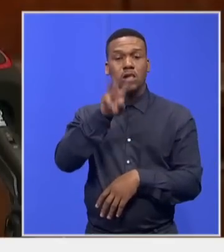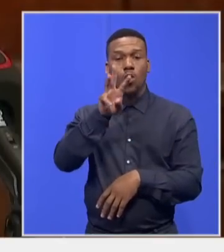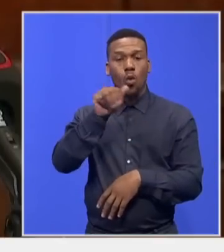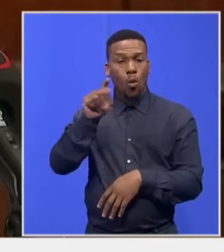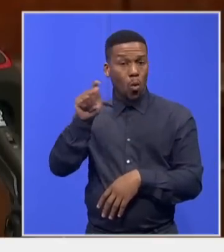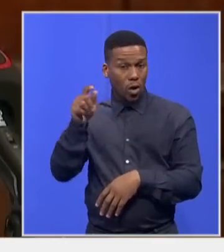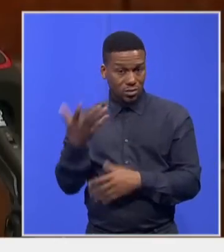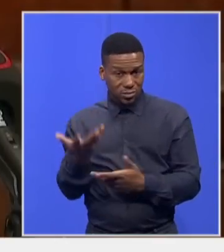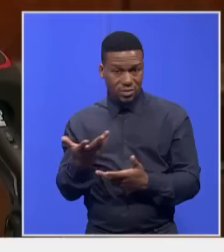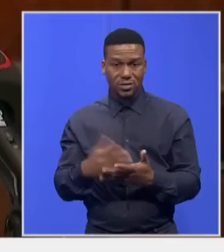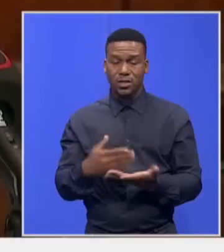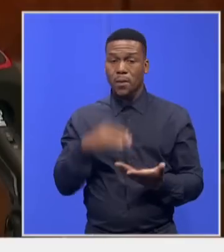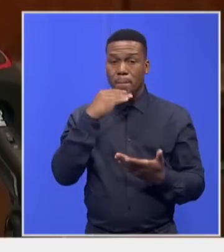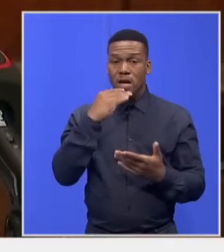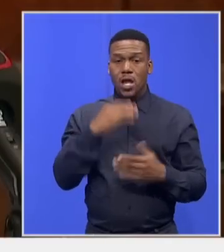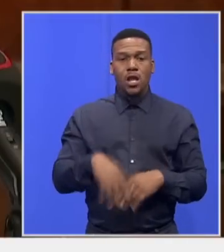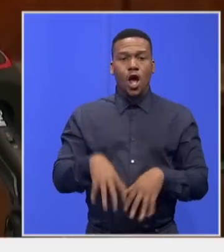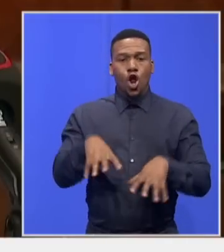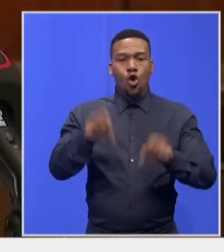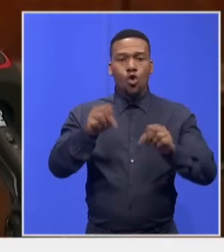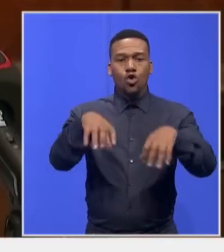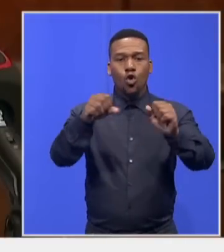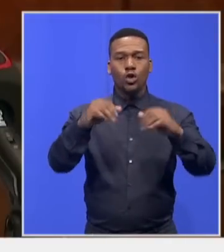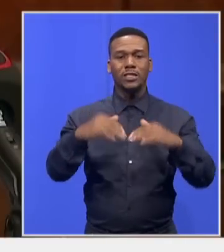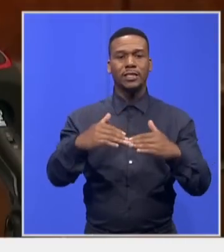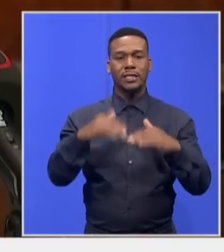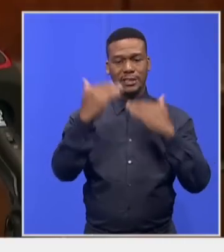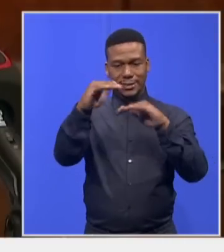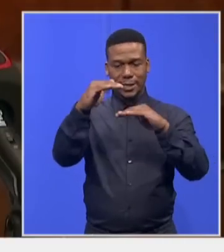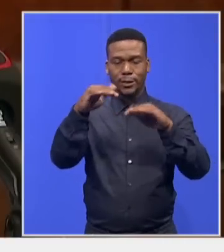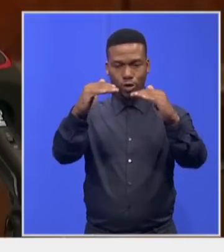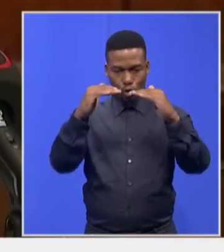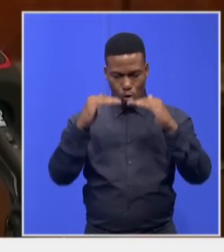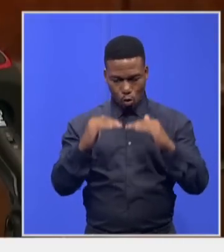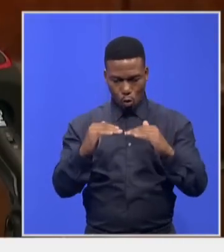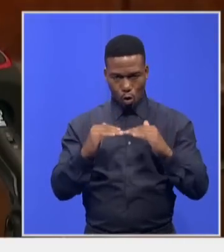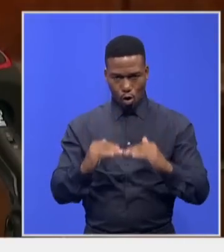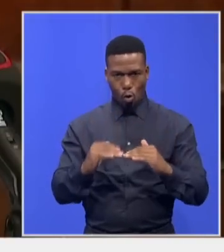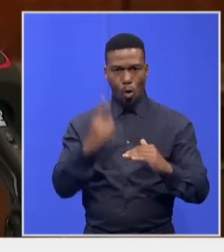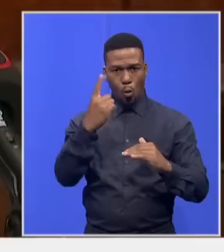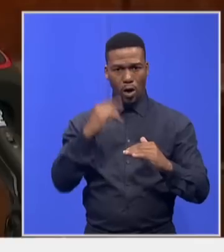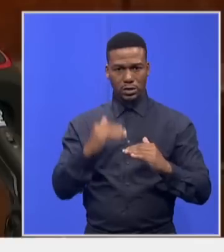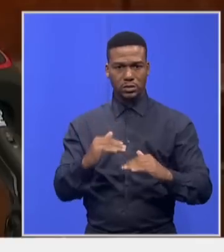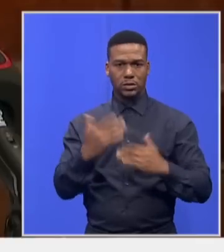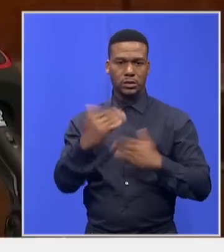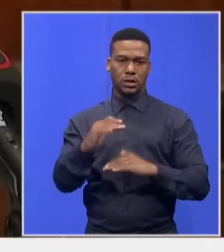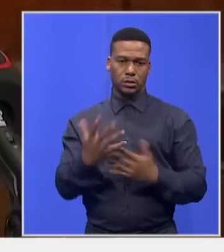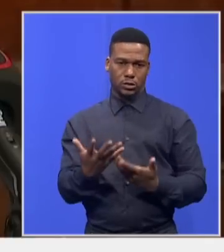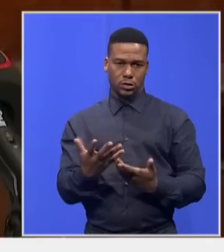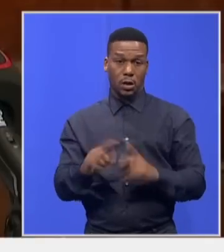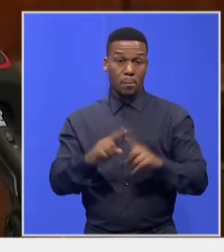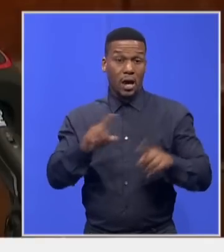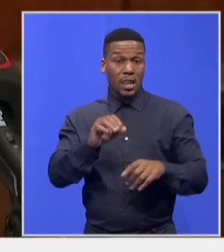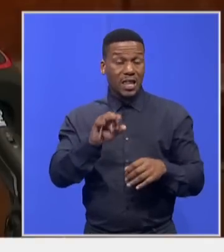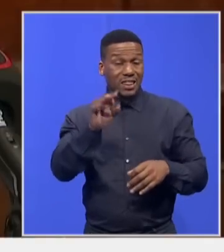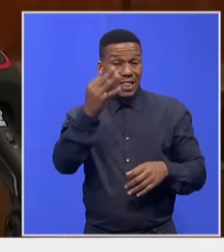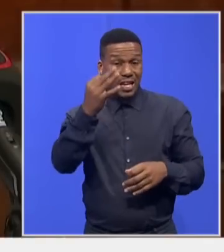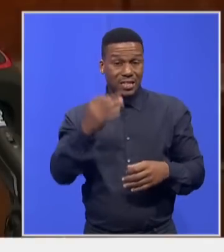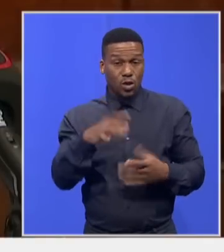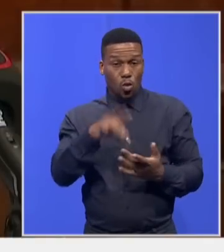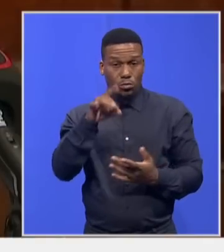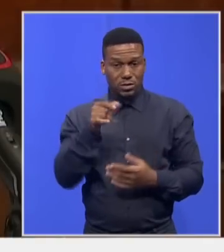to lower the stages of load shedding by one stage. The third option that you can do,